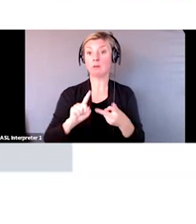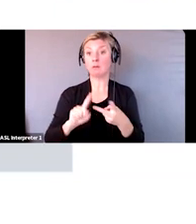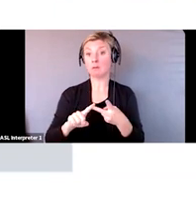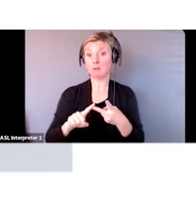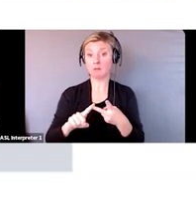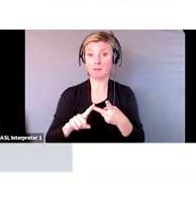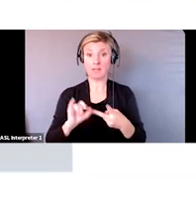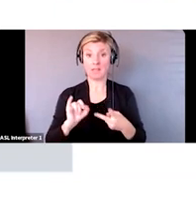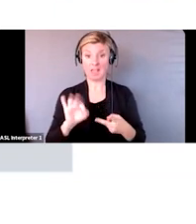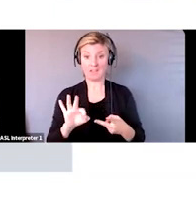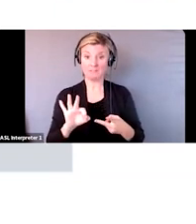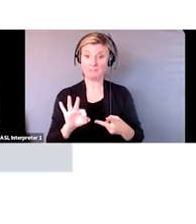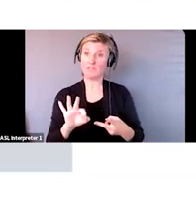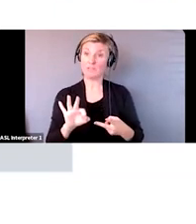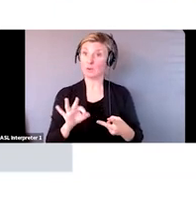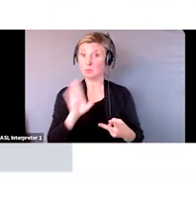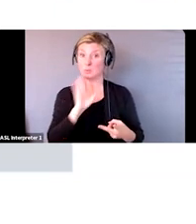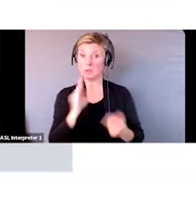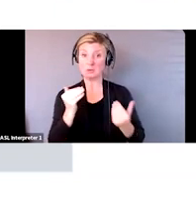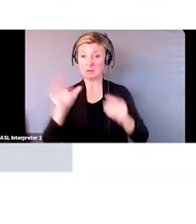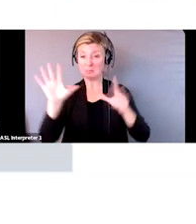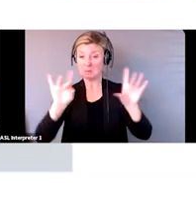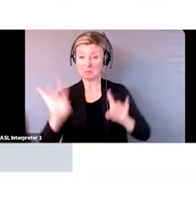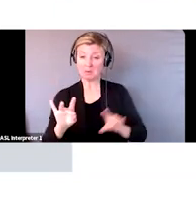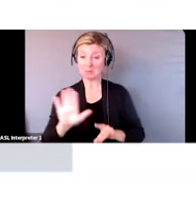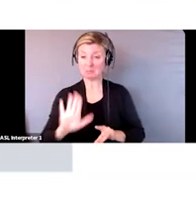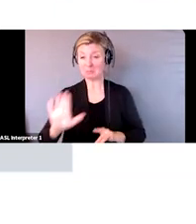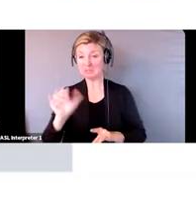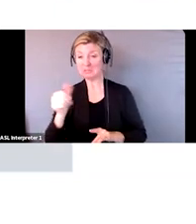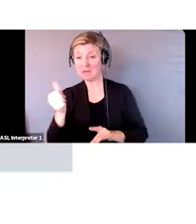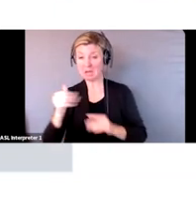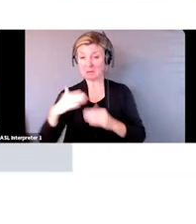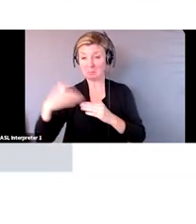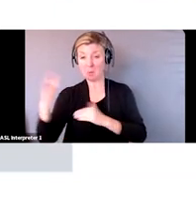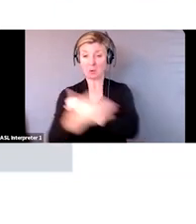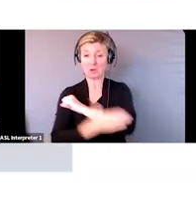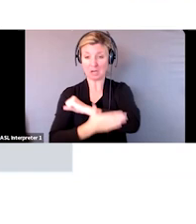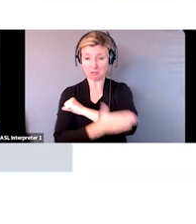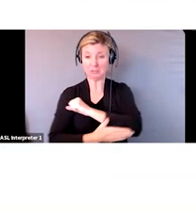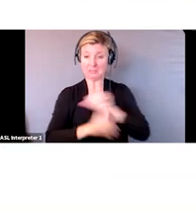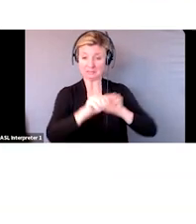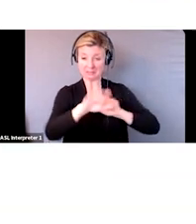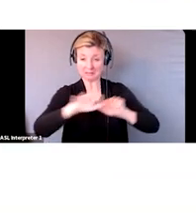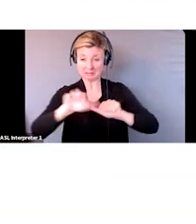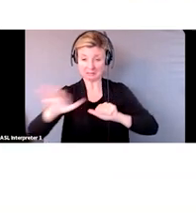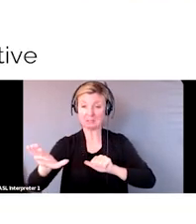in, about 10 or more jurisdictions at a time.